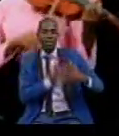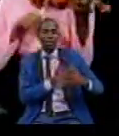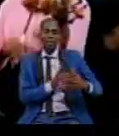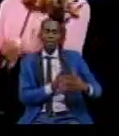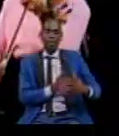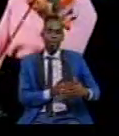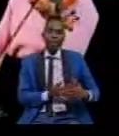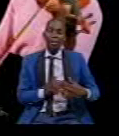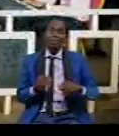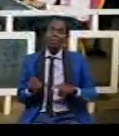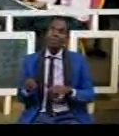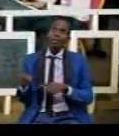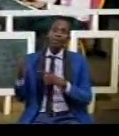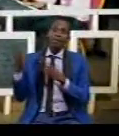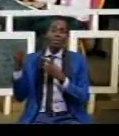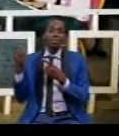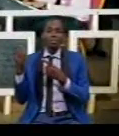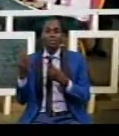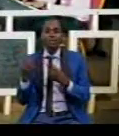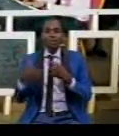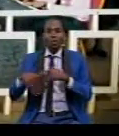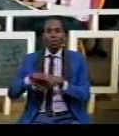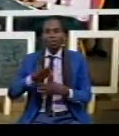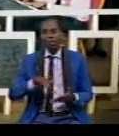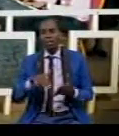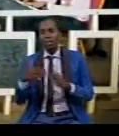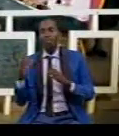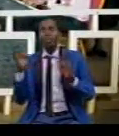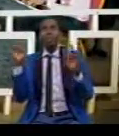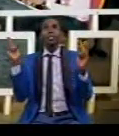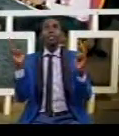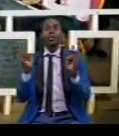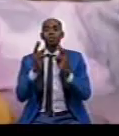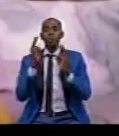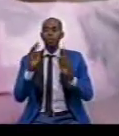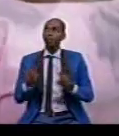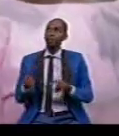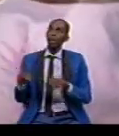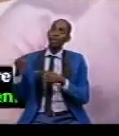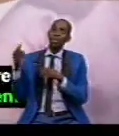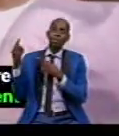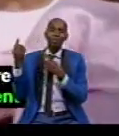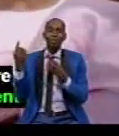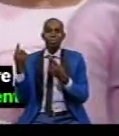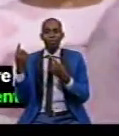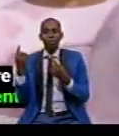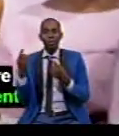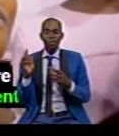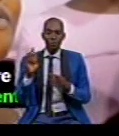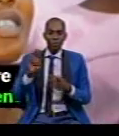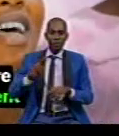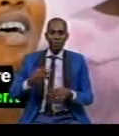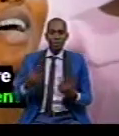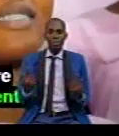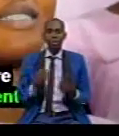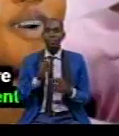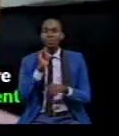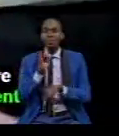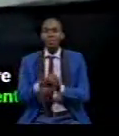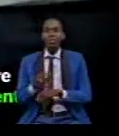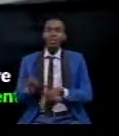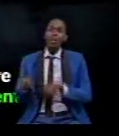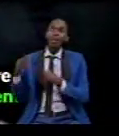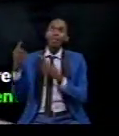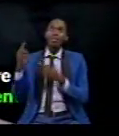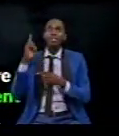jobs. They've even gone out praying for the sick, healing the sick. But there was